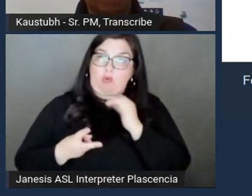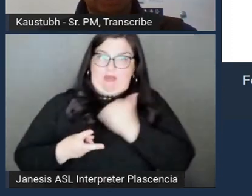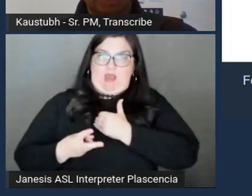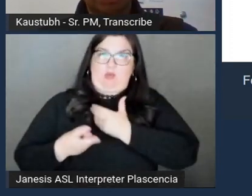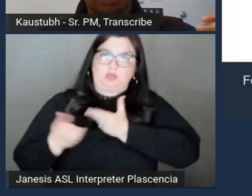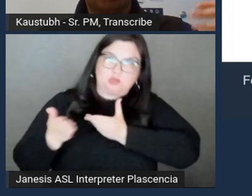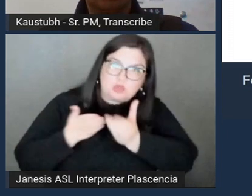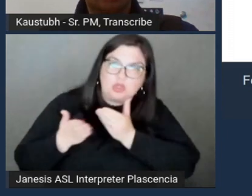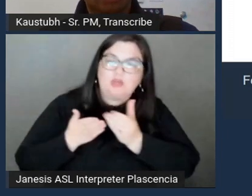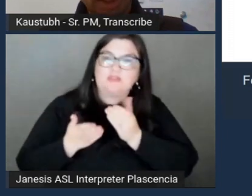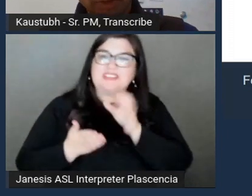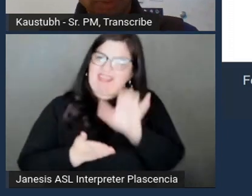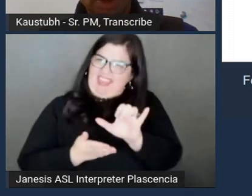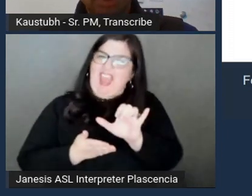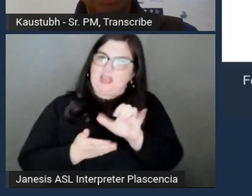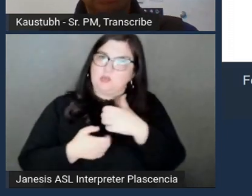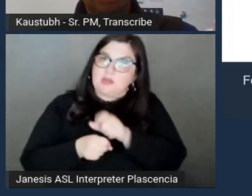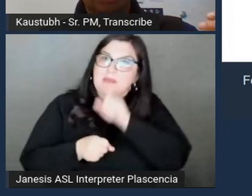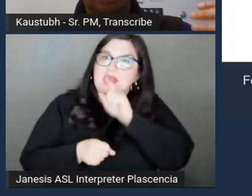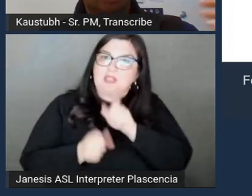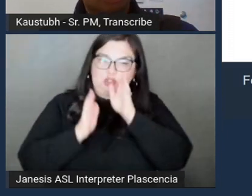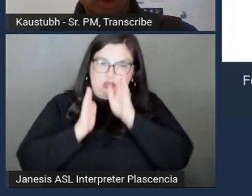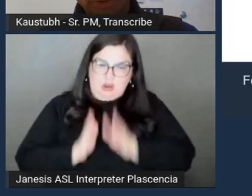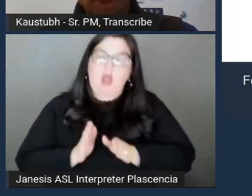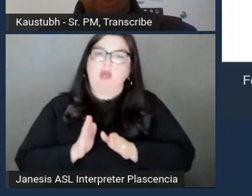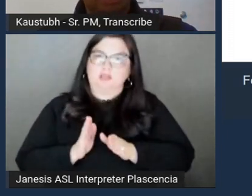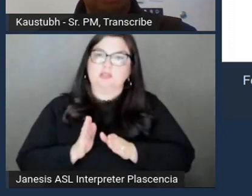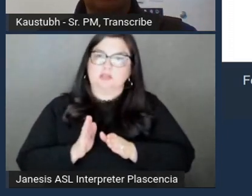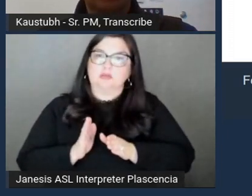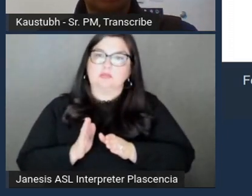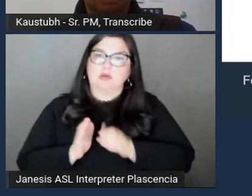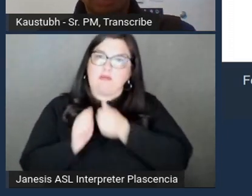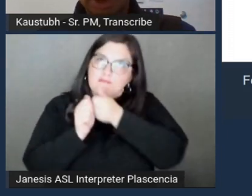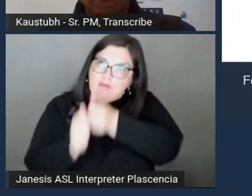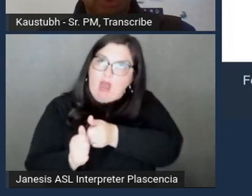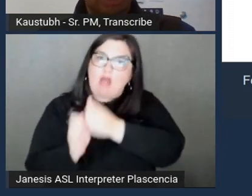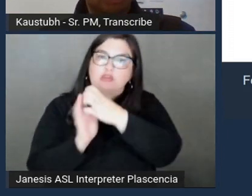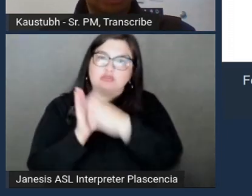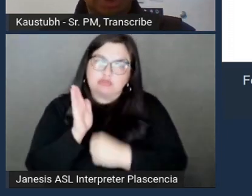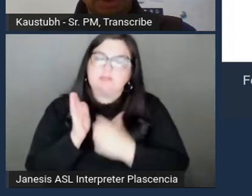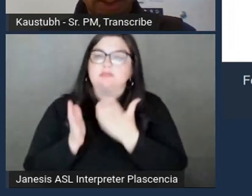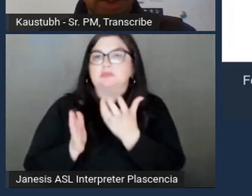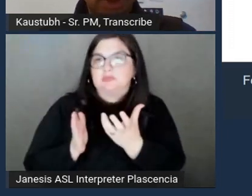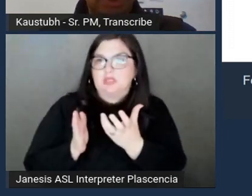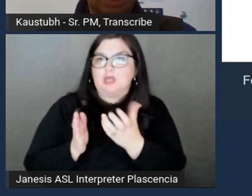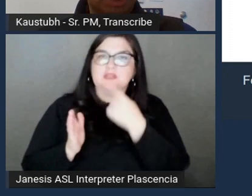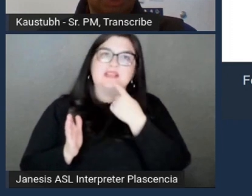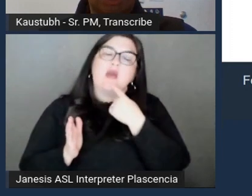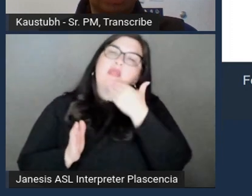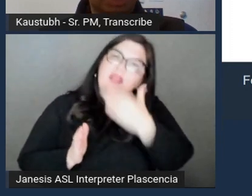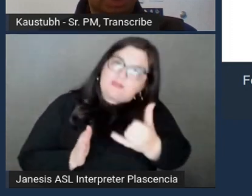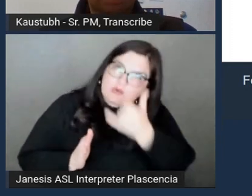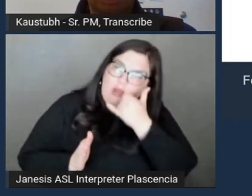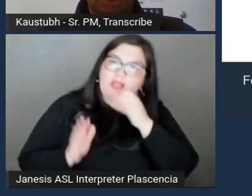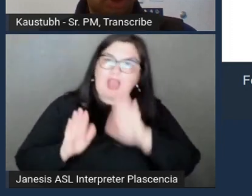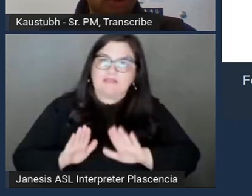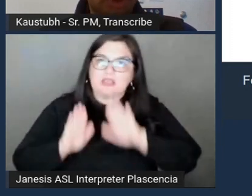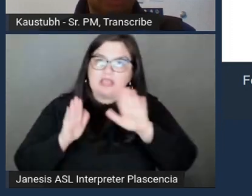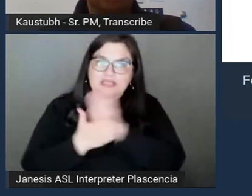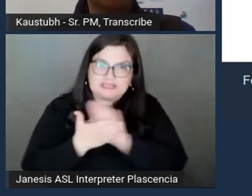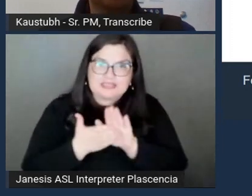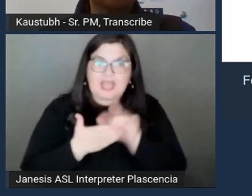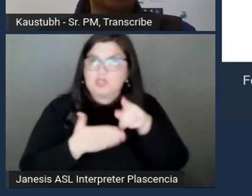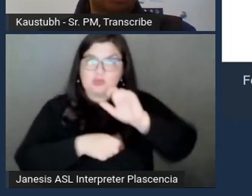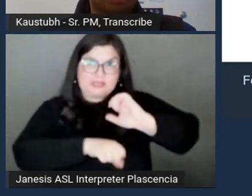you want to make sure they say, thank you for being a customer, hope you have a great day. You can make sure that those kind of categories, you can set up and you can